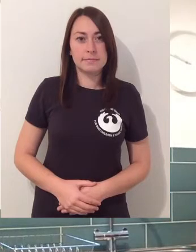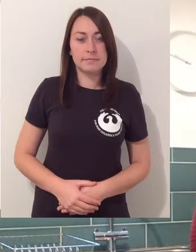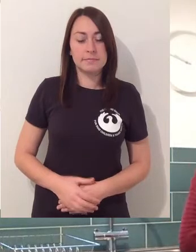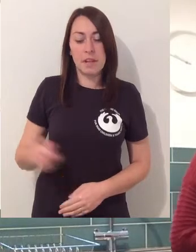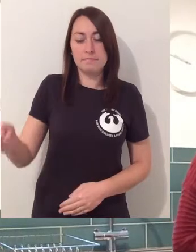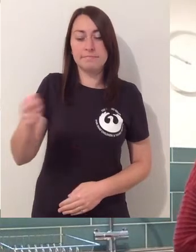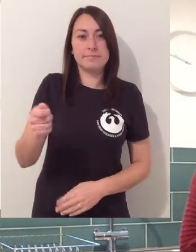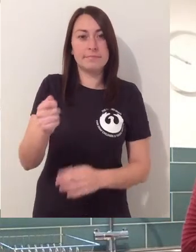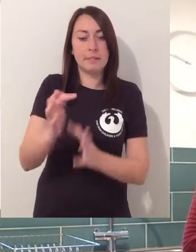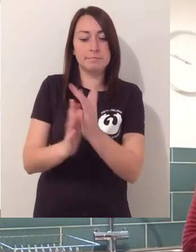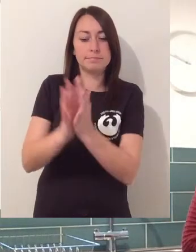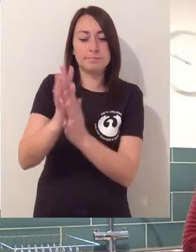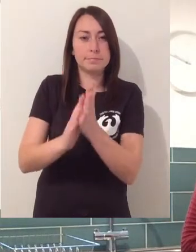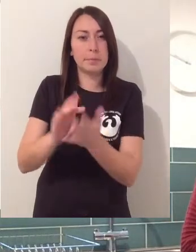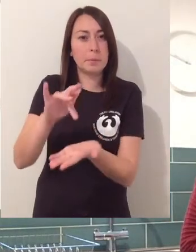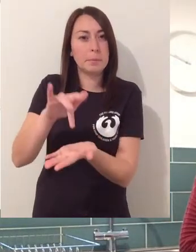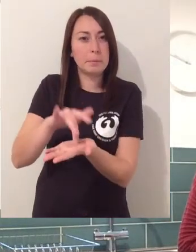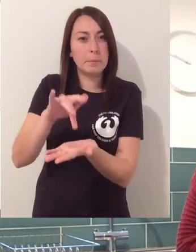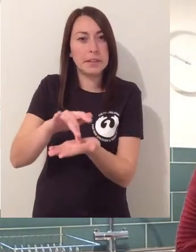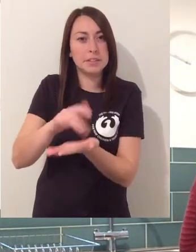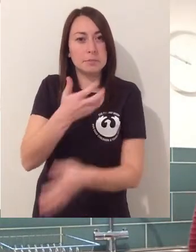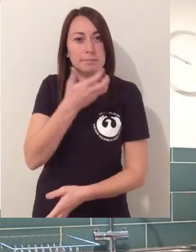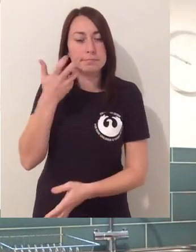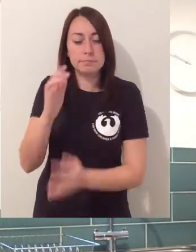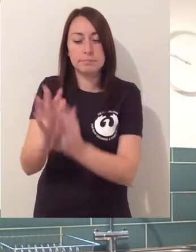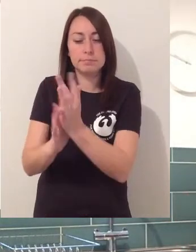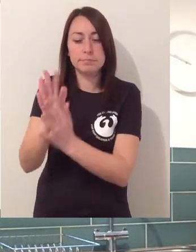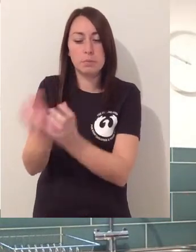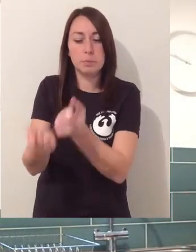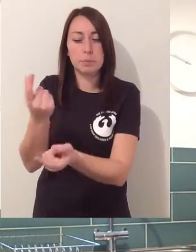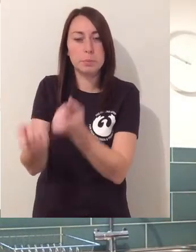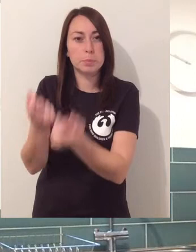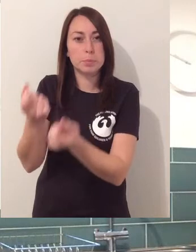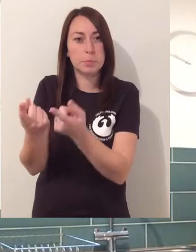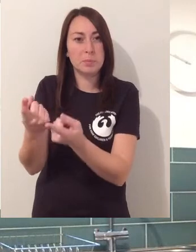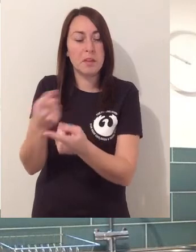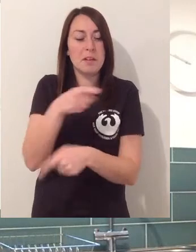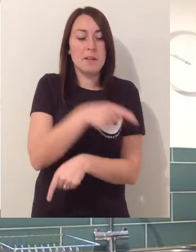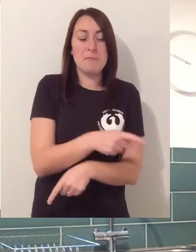And put that onto a medium heat because that can boil once we're doing all the rest of the vegetables.